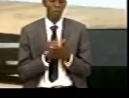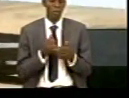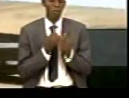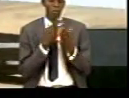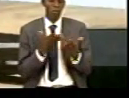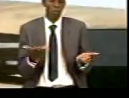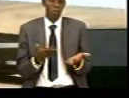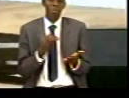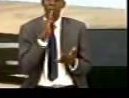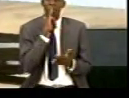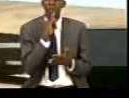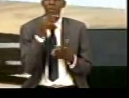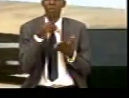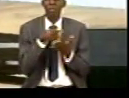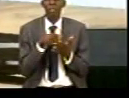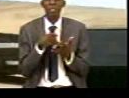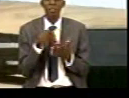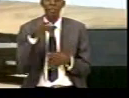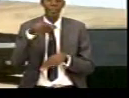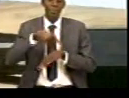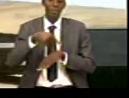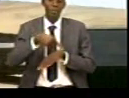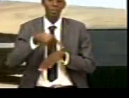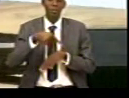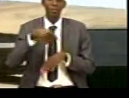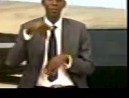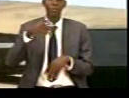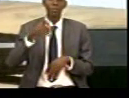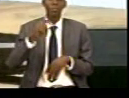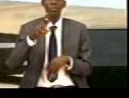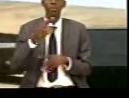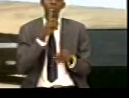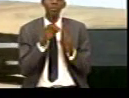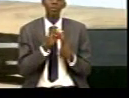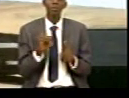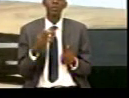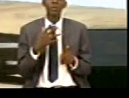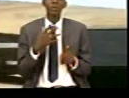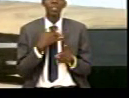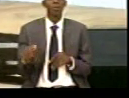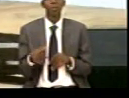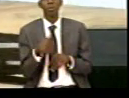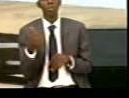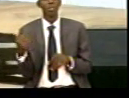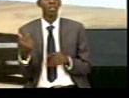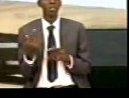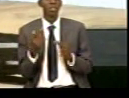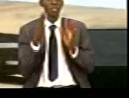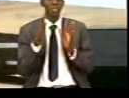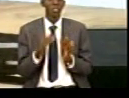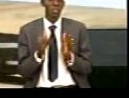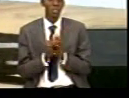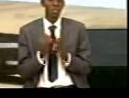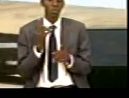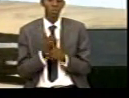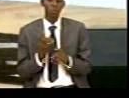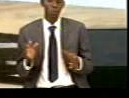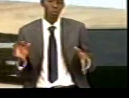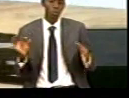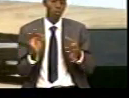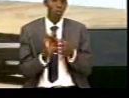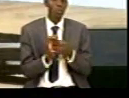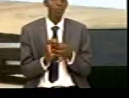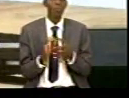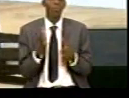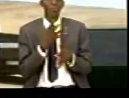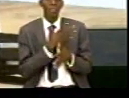talking, and them, the Gentiles, those who just came into the kingdom. And he put